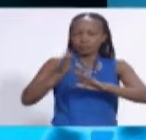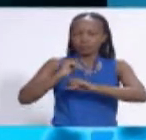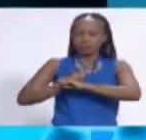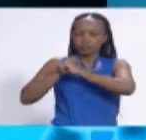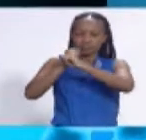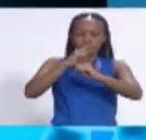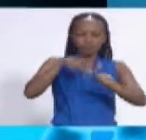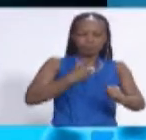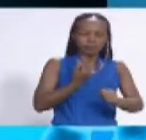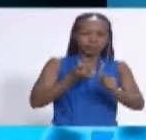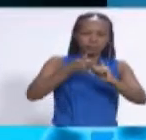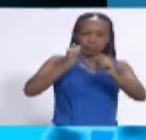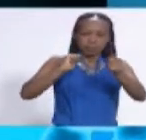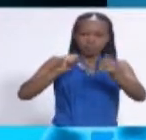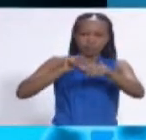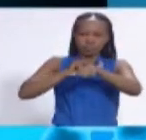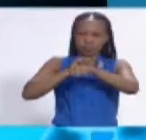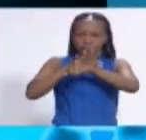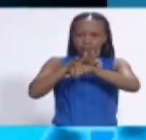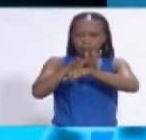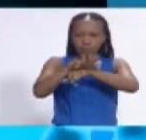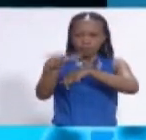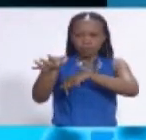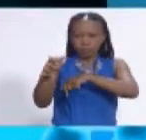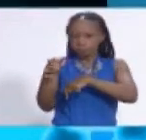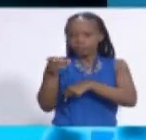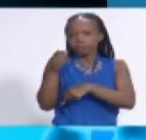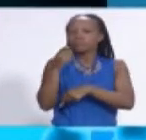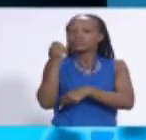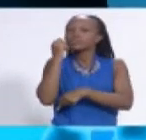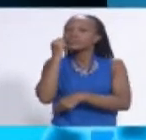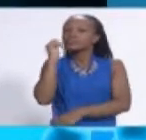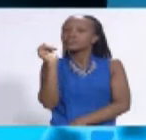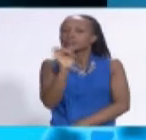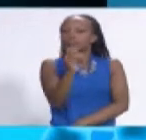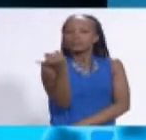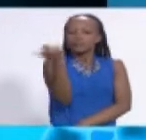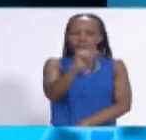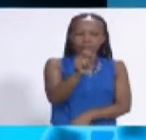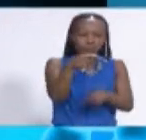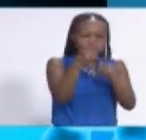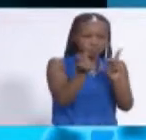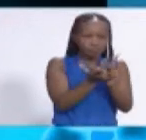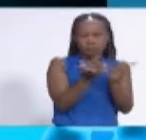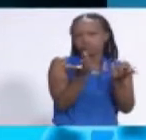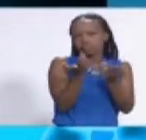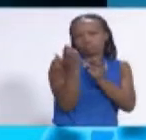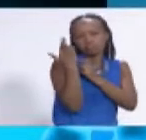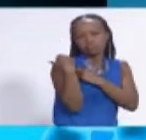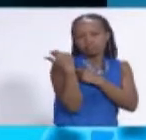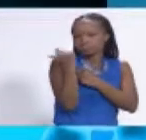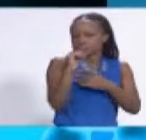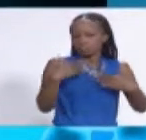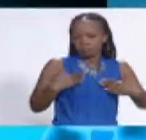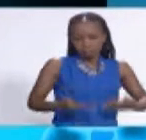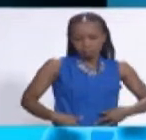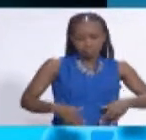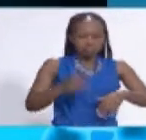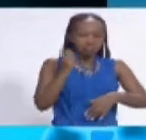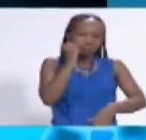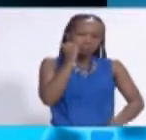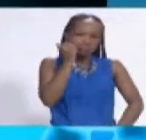precautions against spreading and, you know, the said disease in any street, being in charge of any person so suffering,